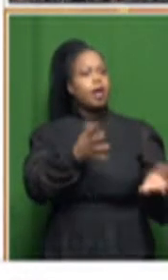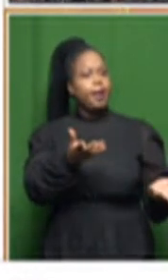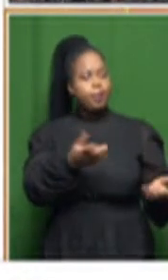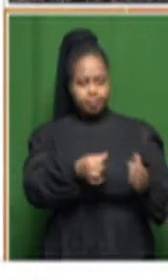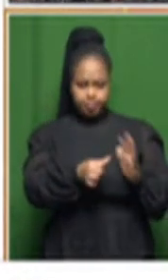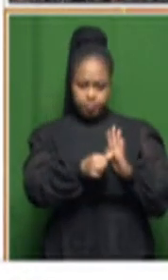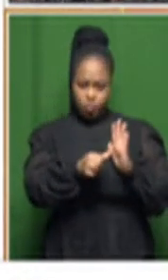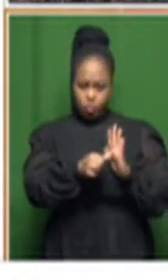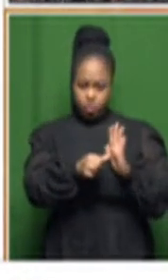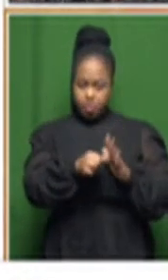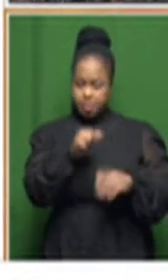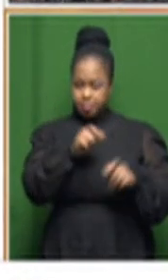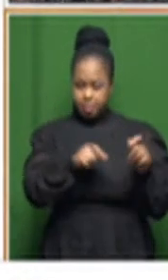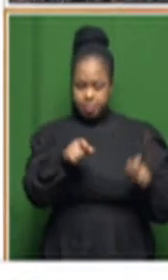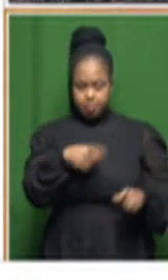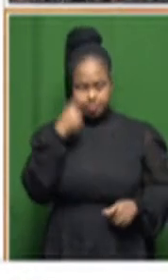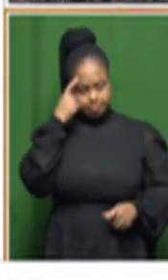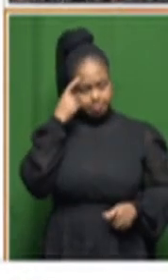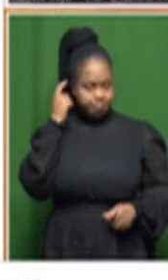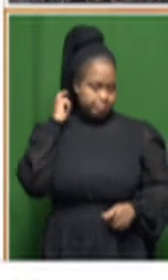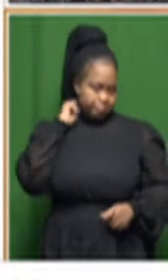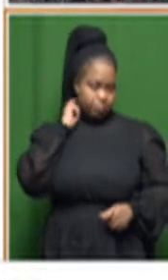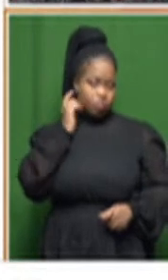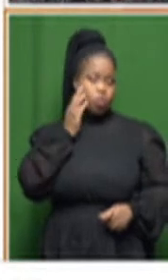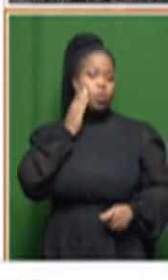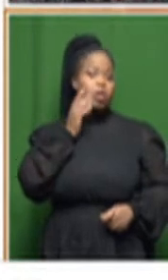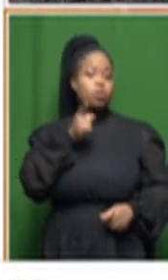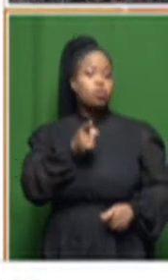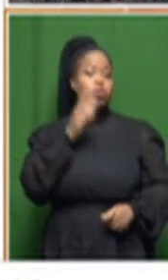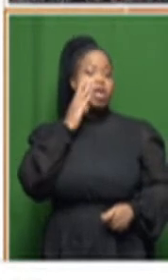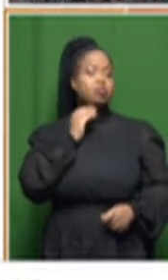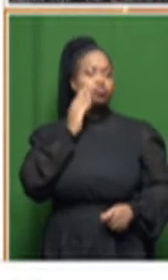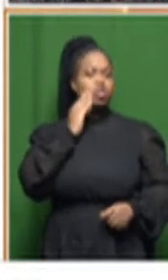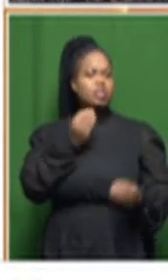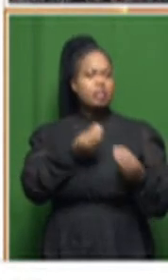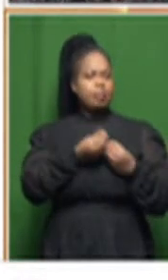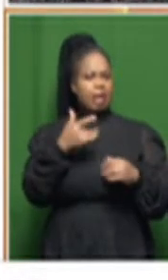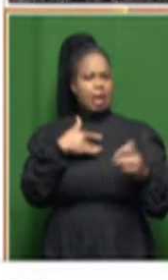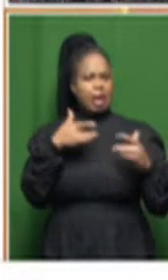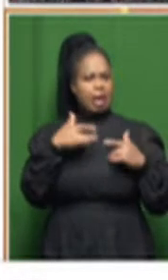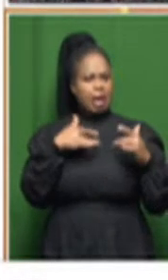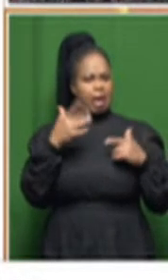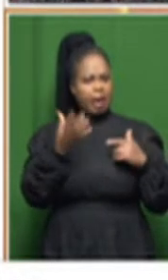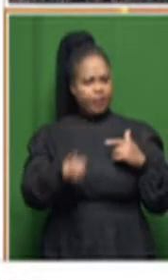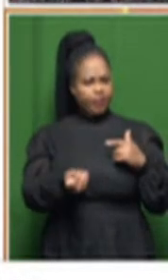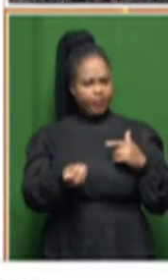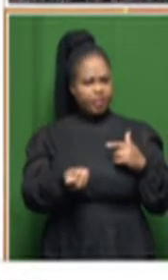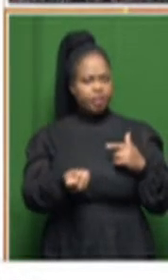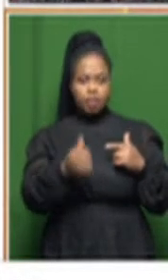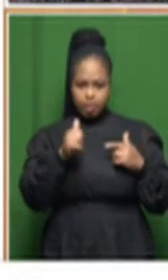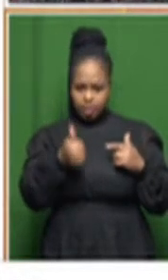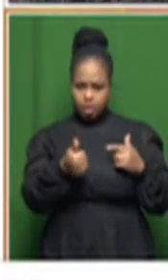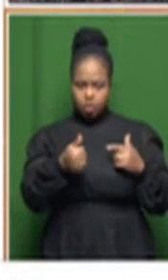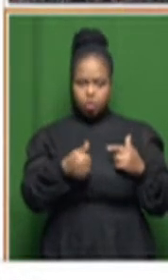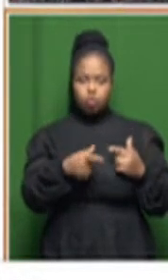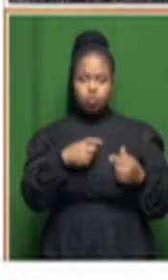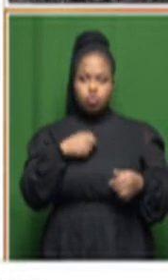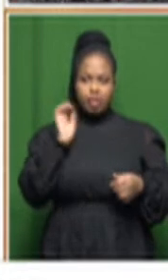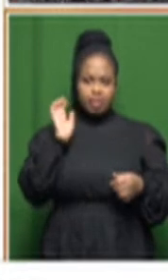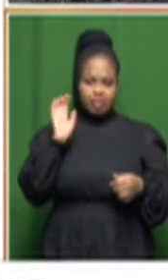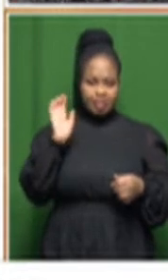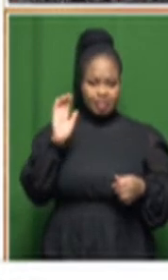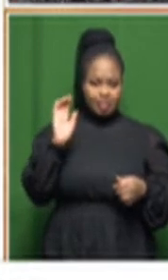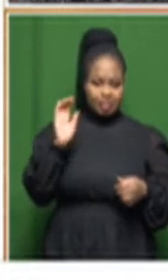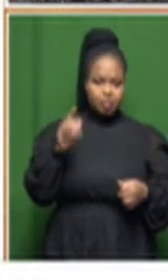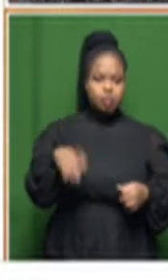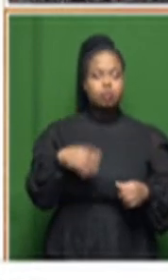important that people should take note. As soon as they experience something of concern to them, they should seek help at